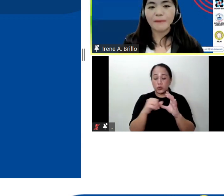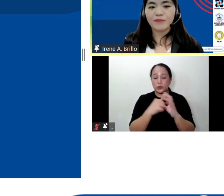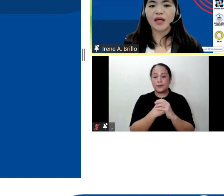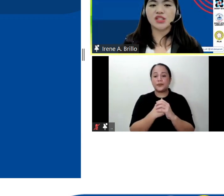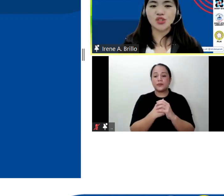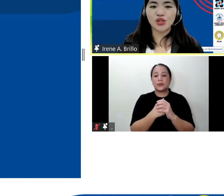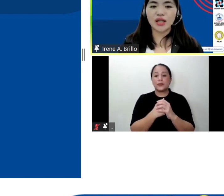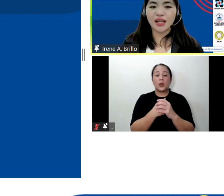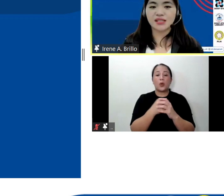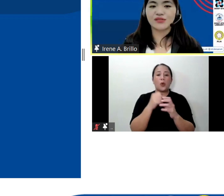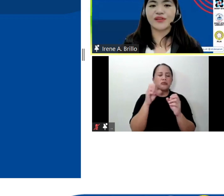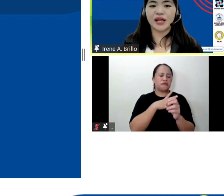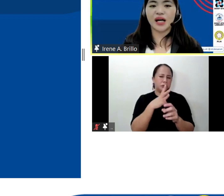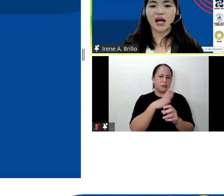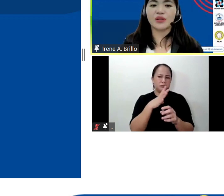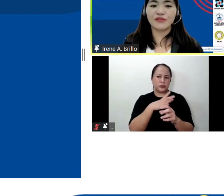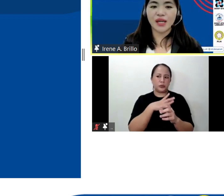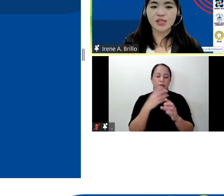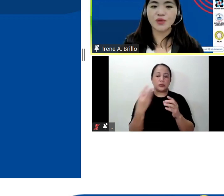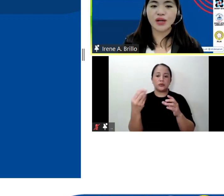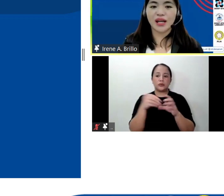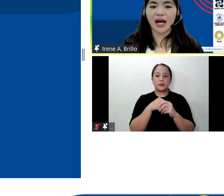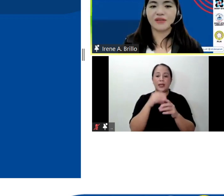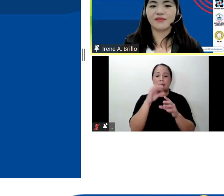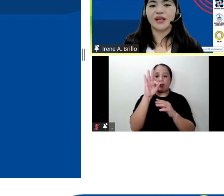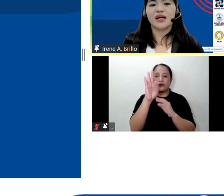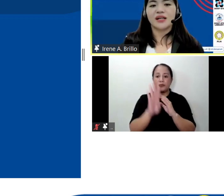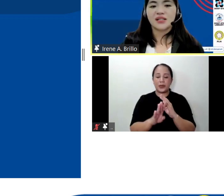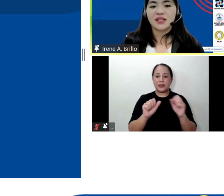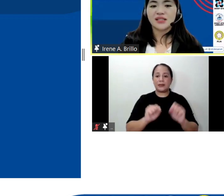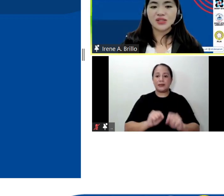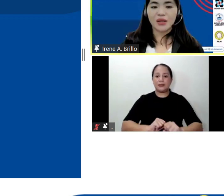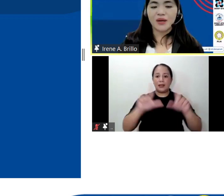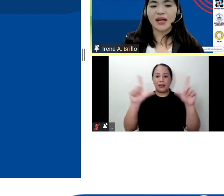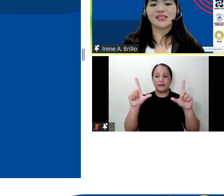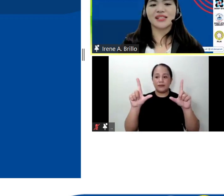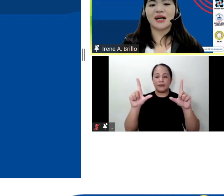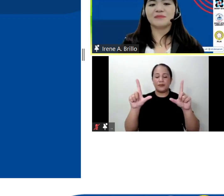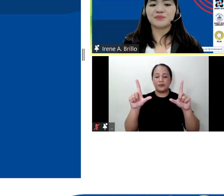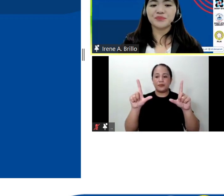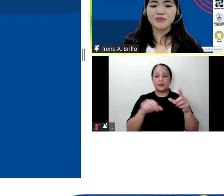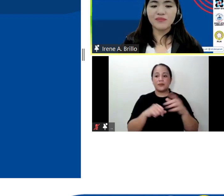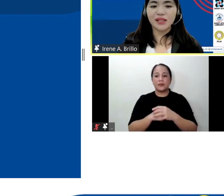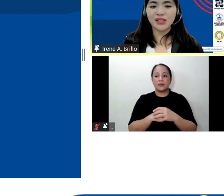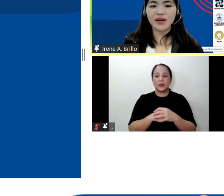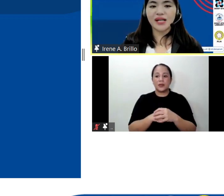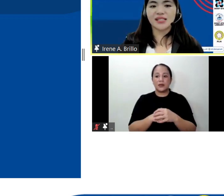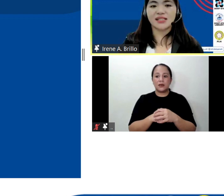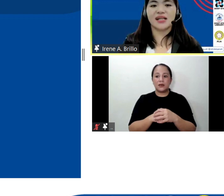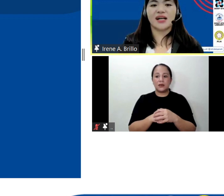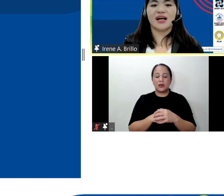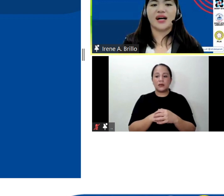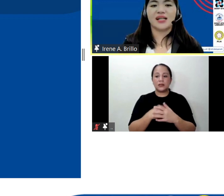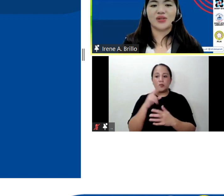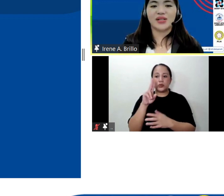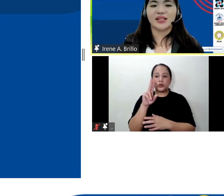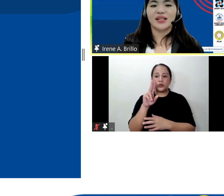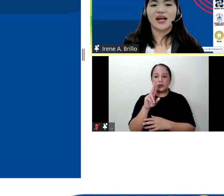po that you join us via our Facebook live streaming sa